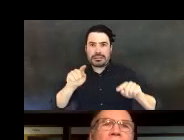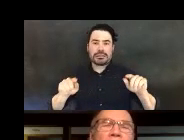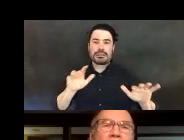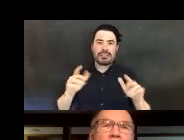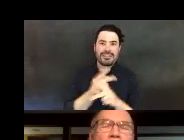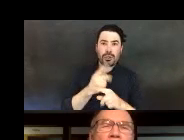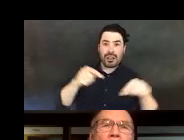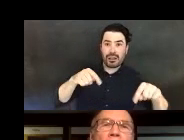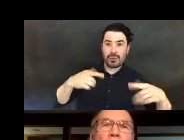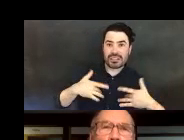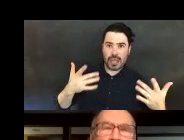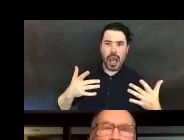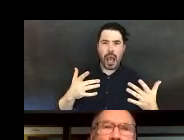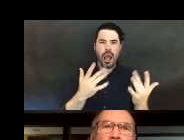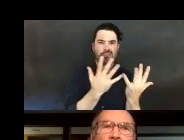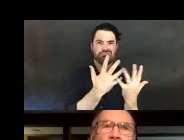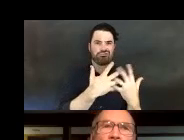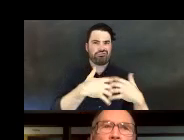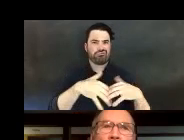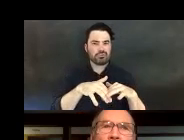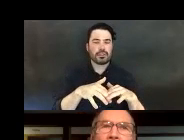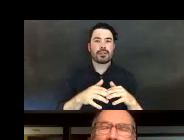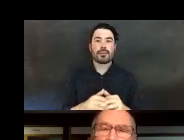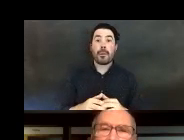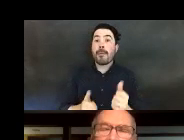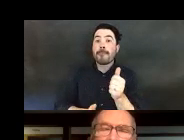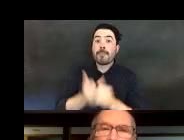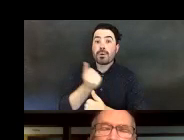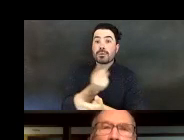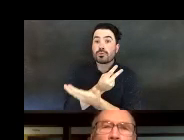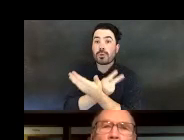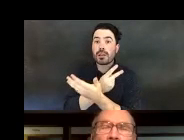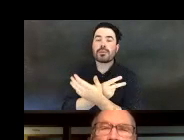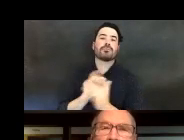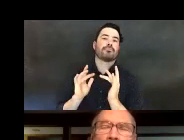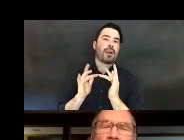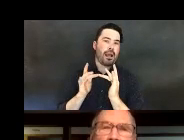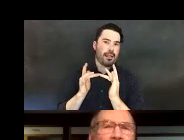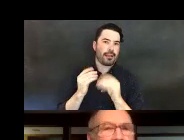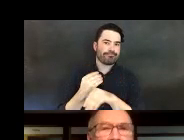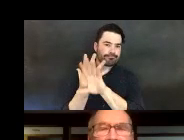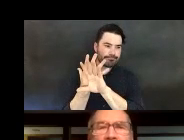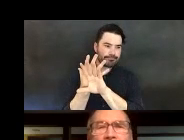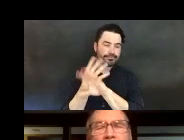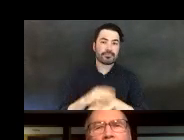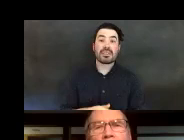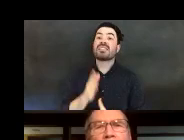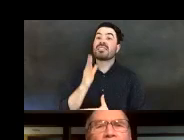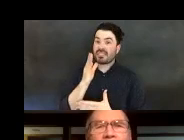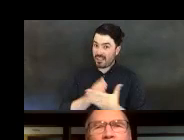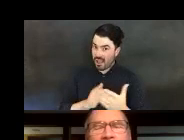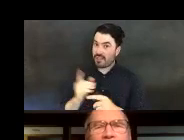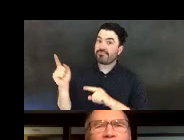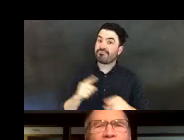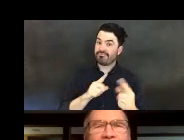on here. Most of our graduate students will be online, but we do have some face-to-face activities, as